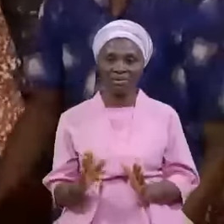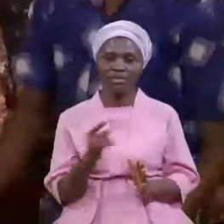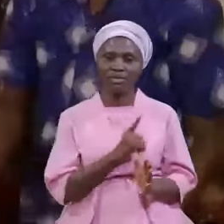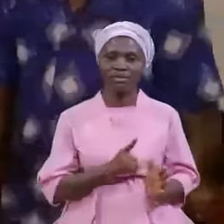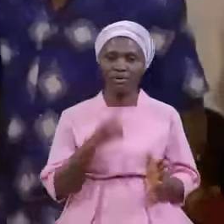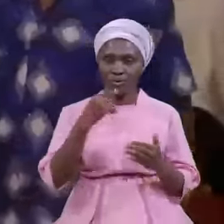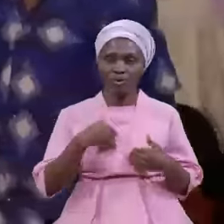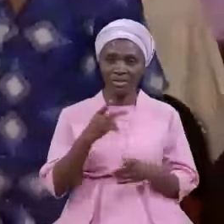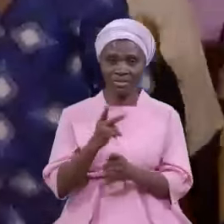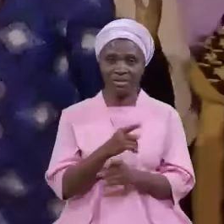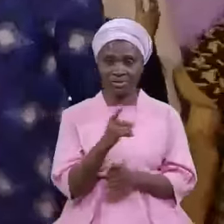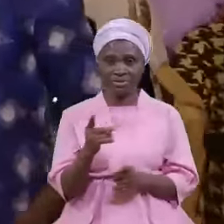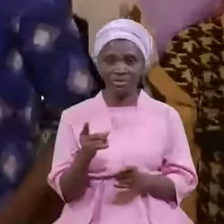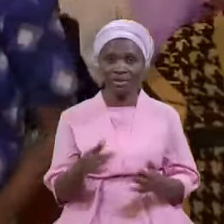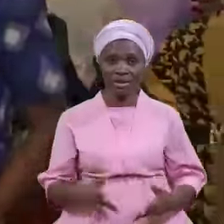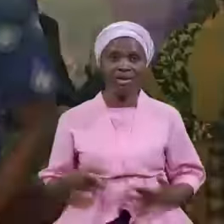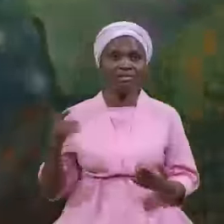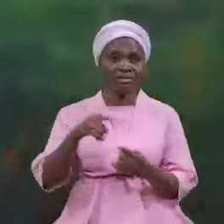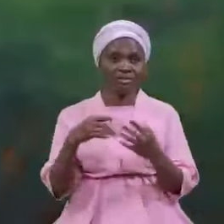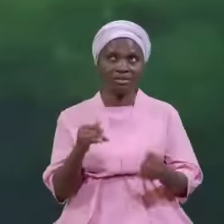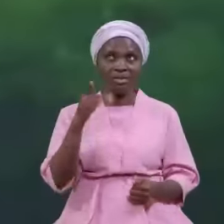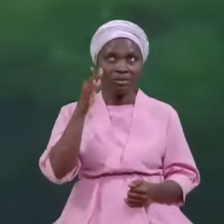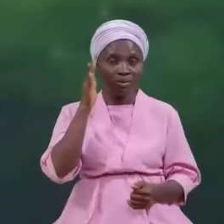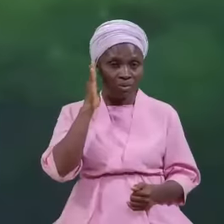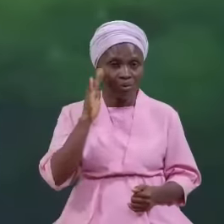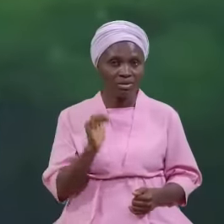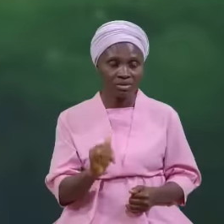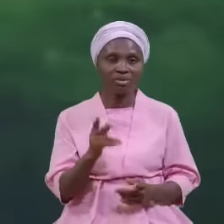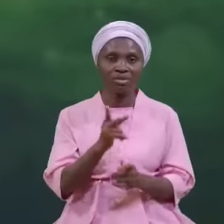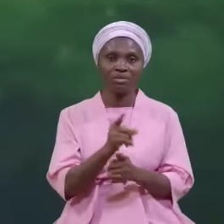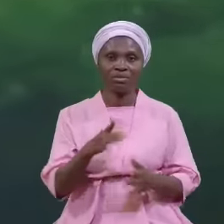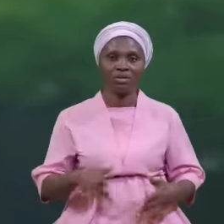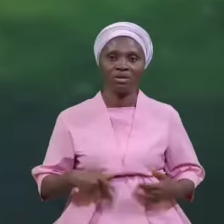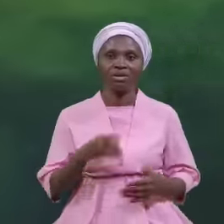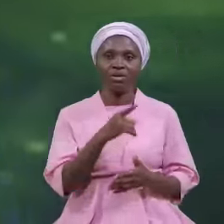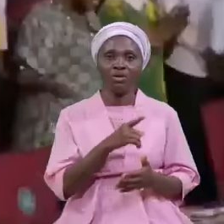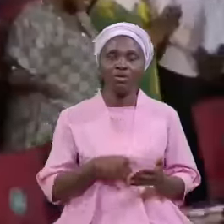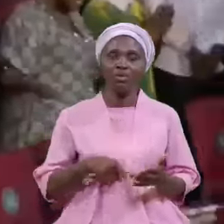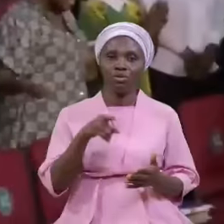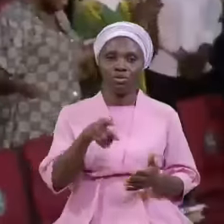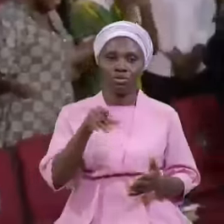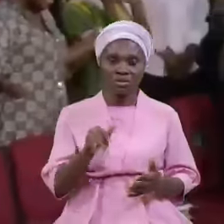have a lot to still do for the kingdom. You'll do it in Jesus' name.